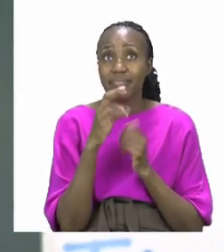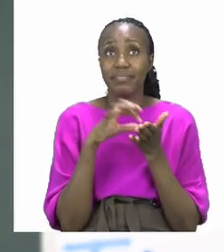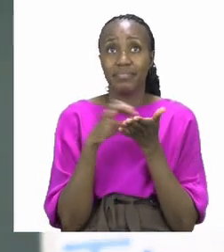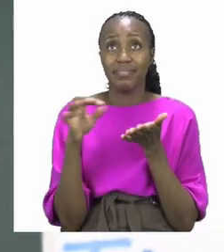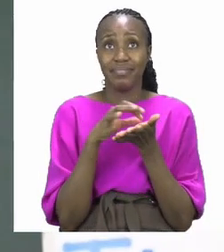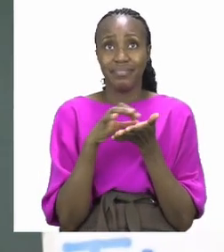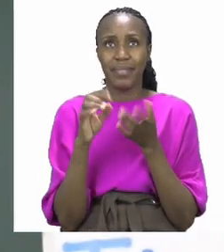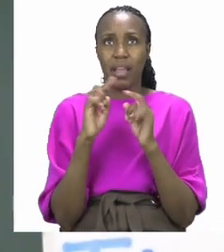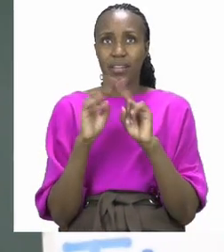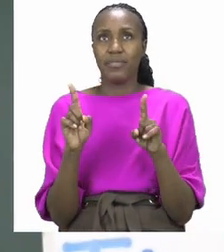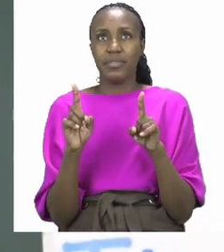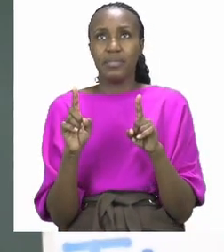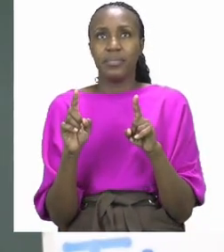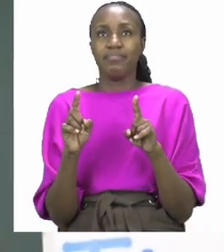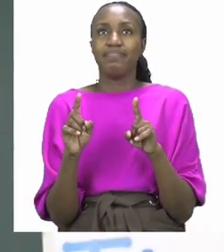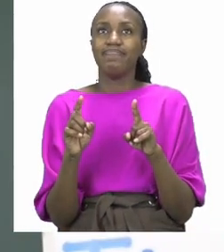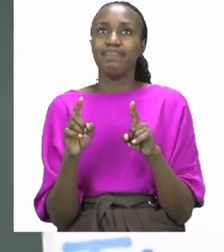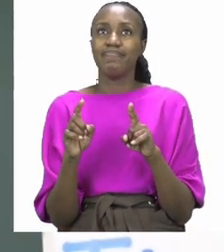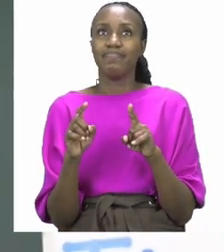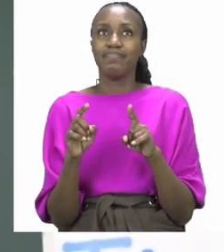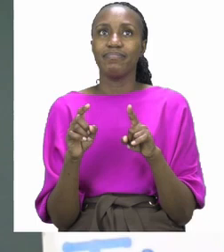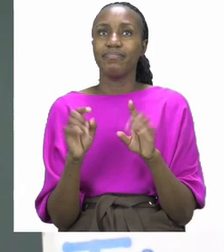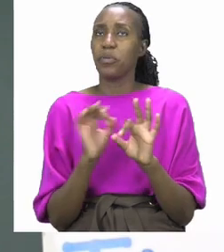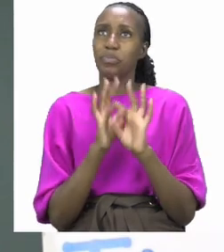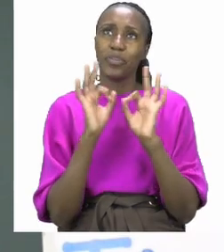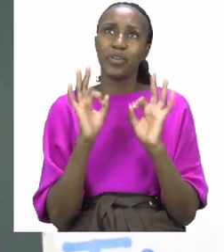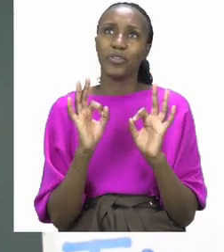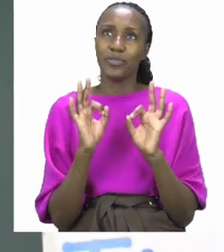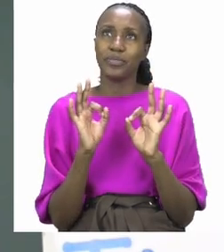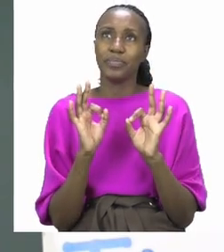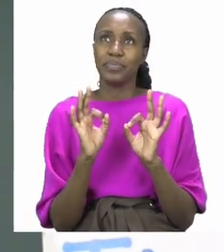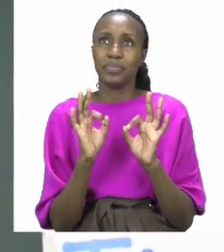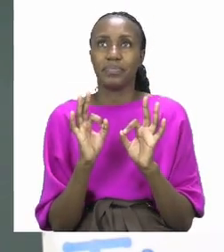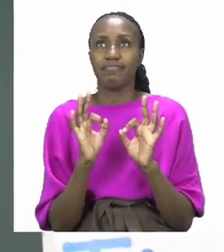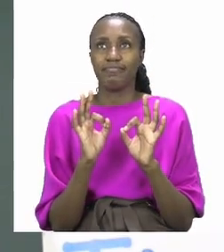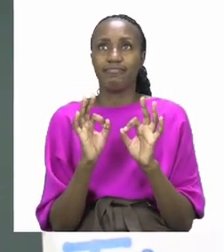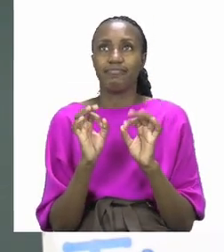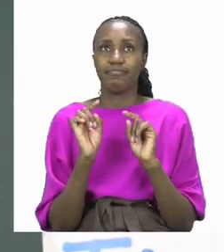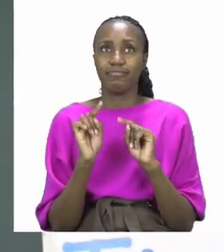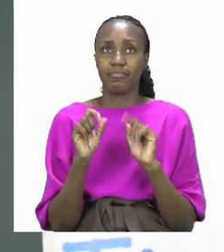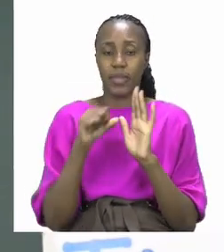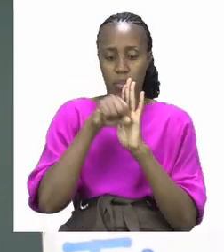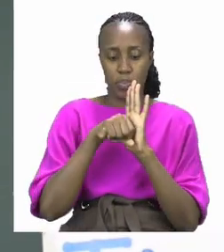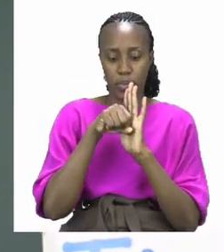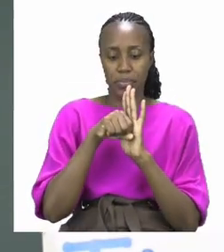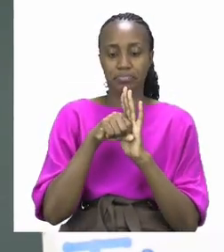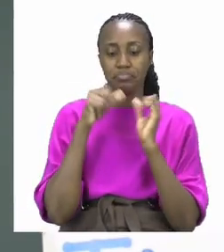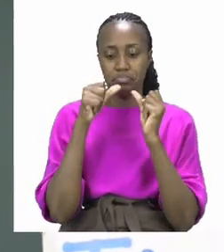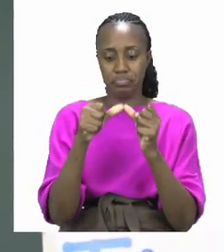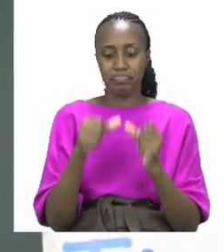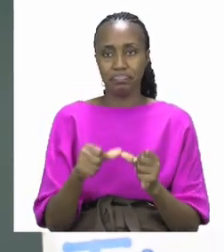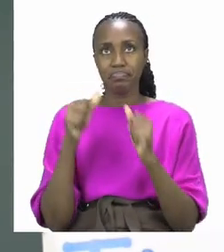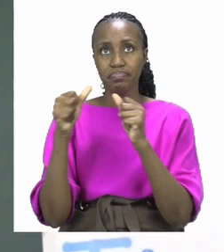for different plants, but it still looks very beautiful. You are going to use your glue to paste them,